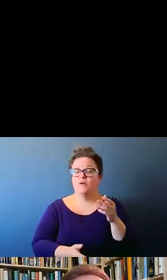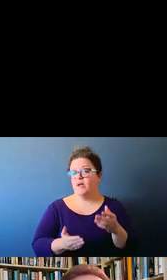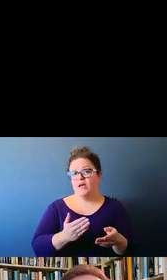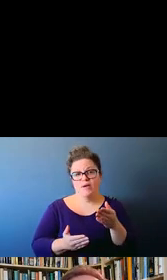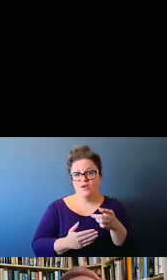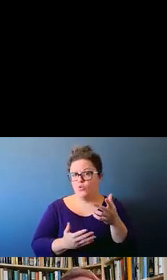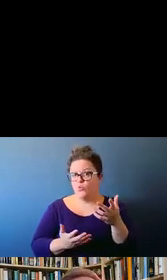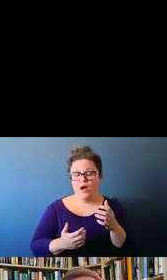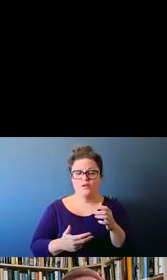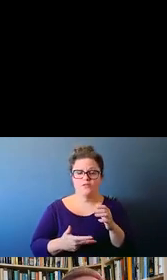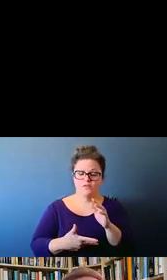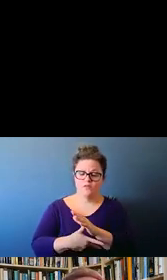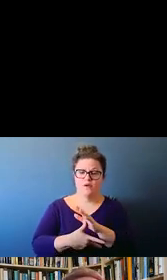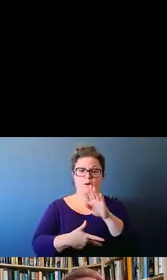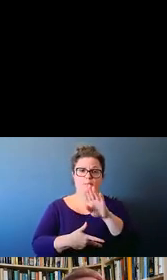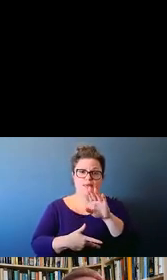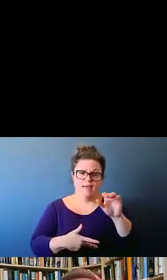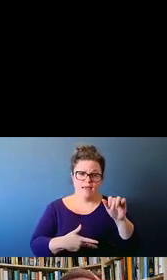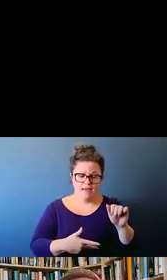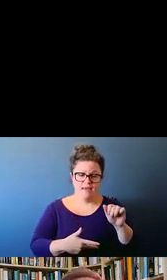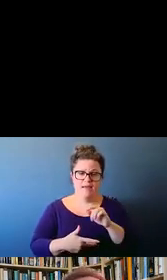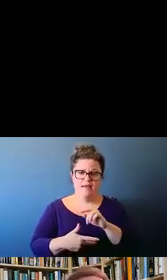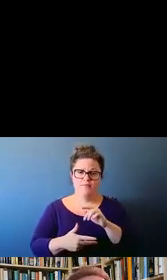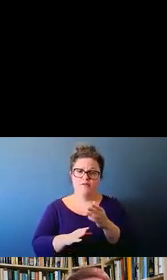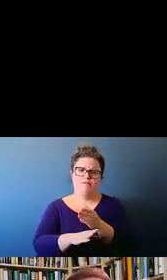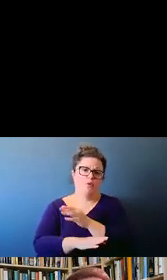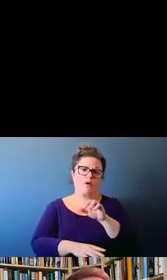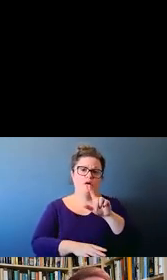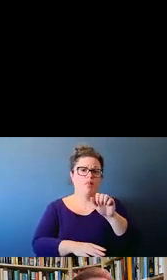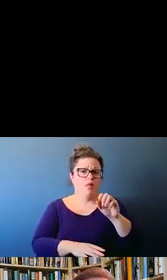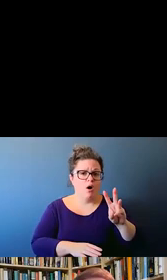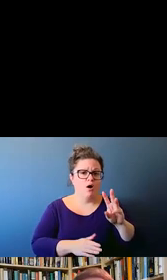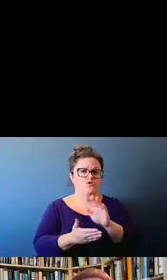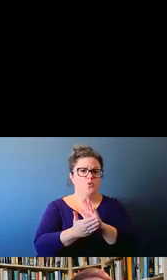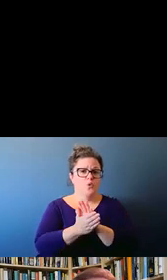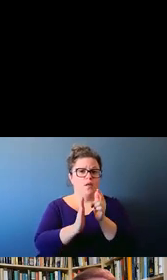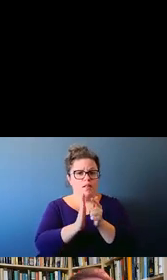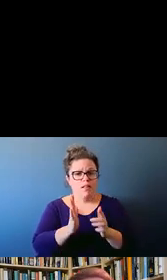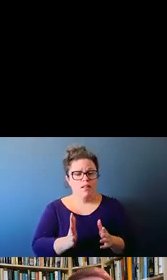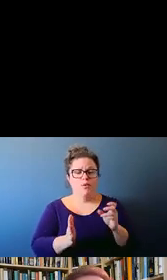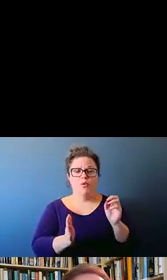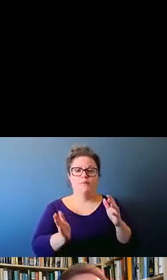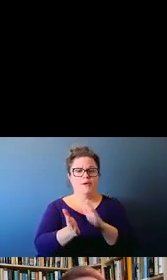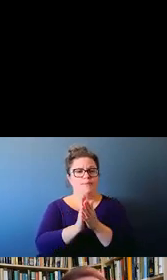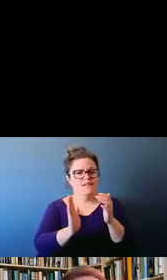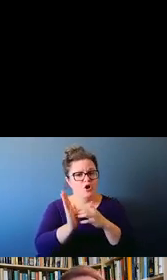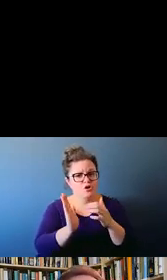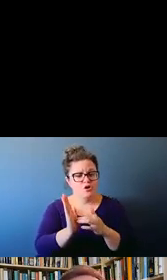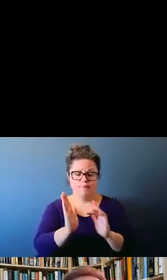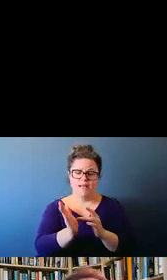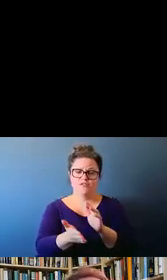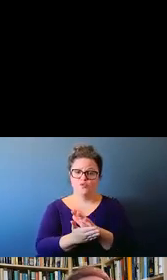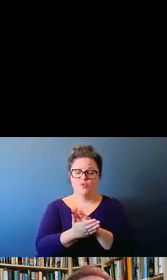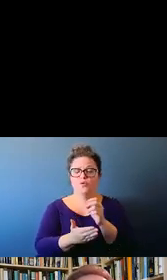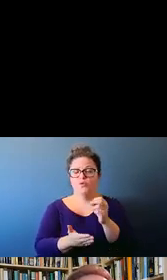BA degree on your way to law school or to medicine, or you may want to go off and do a music degree